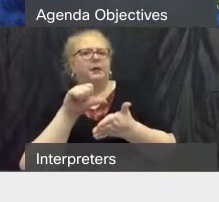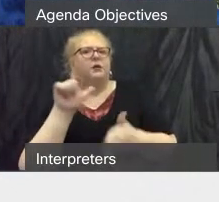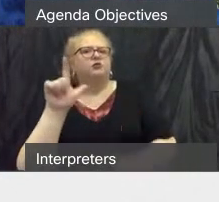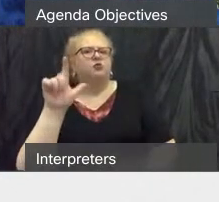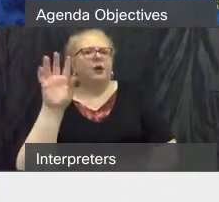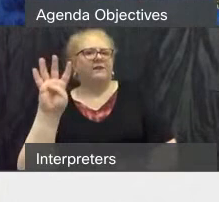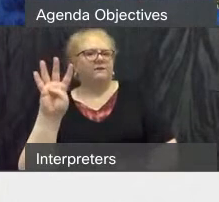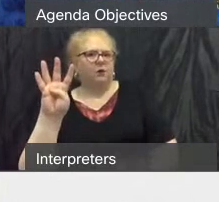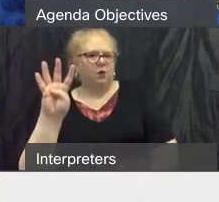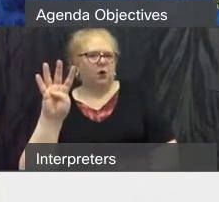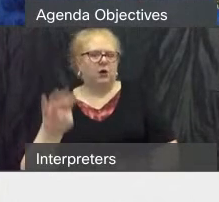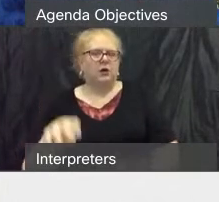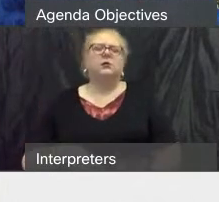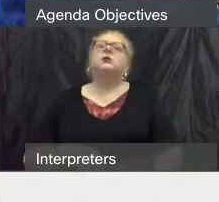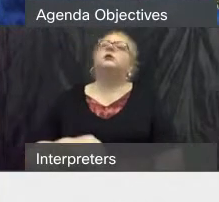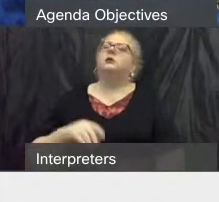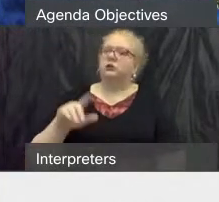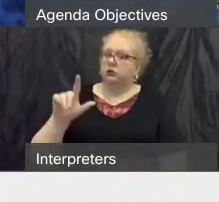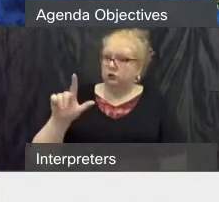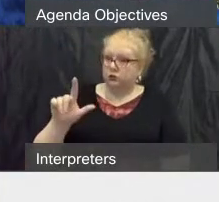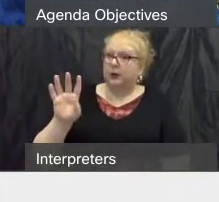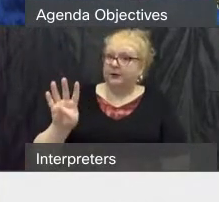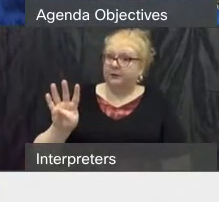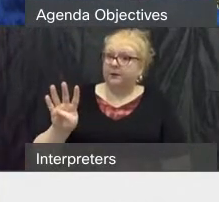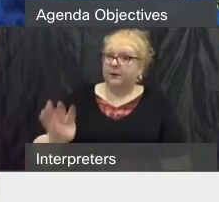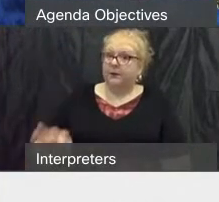24. 24.